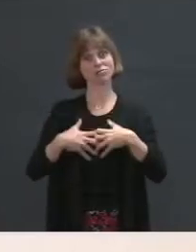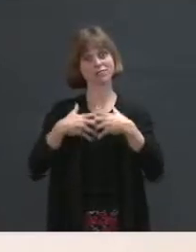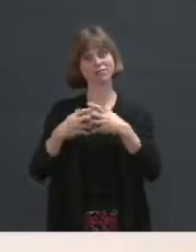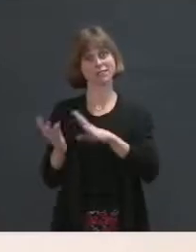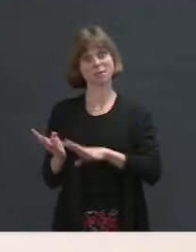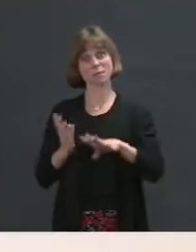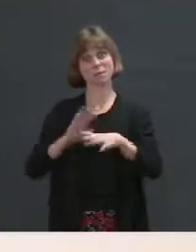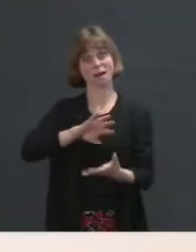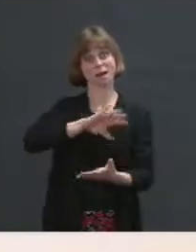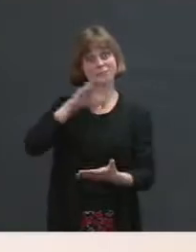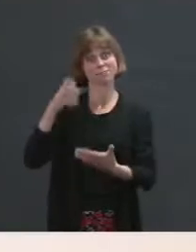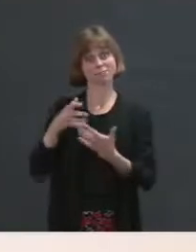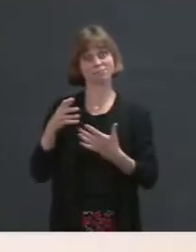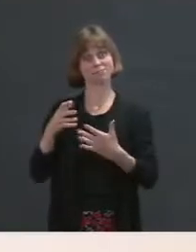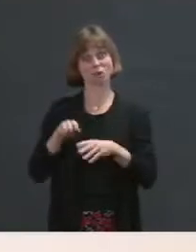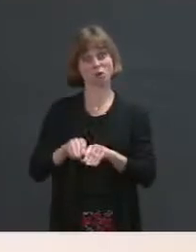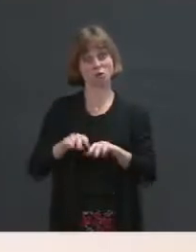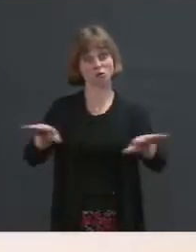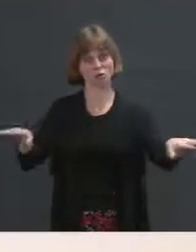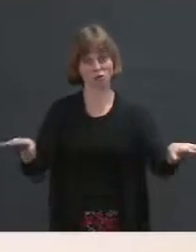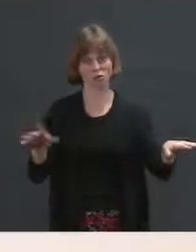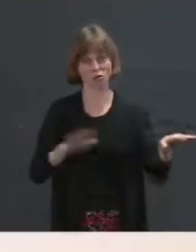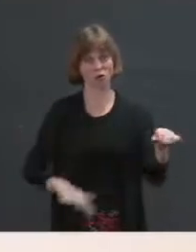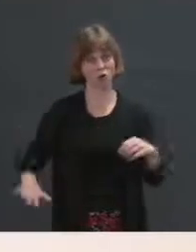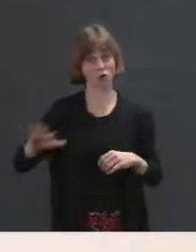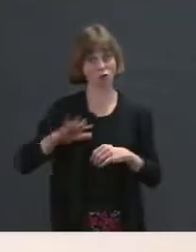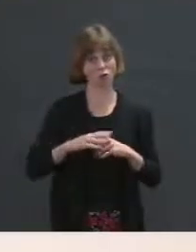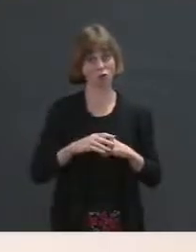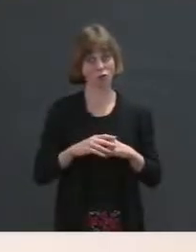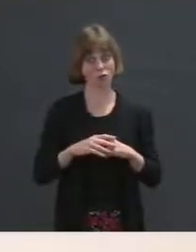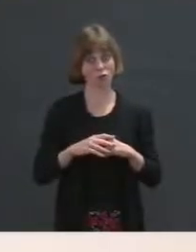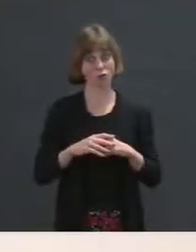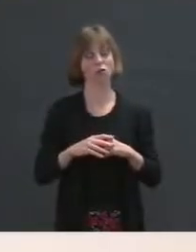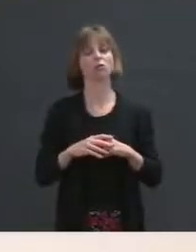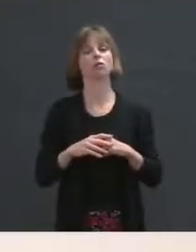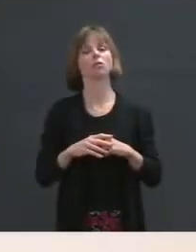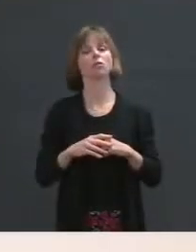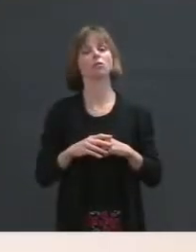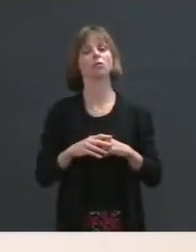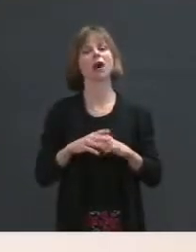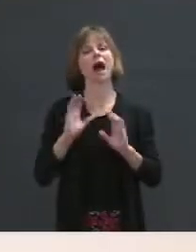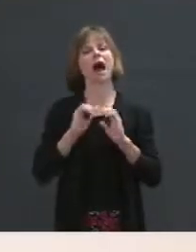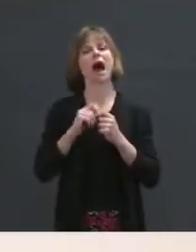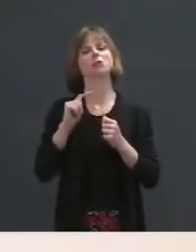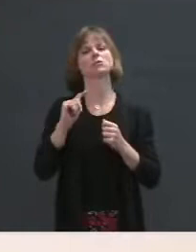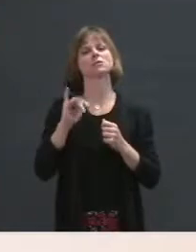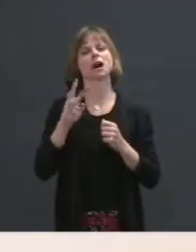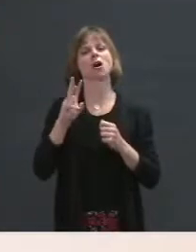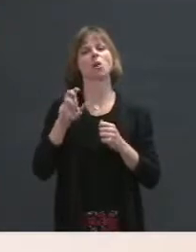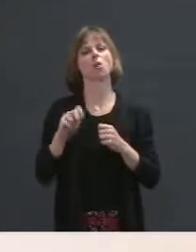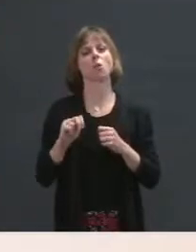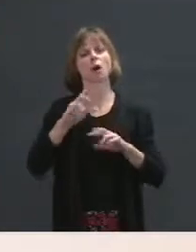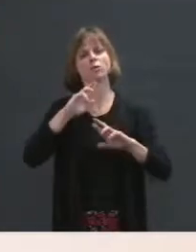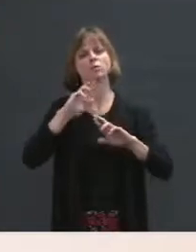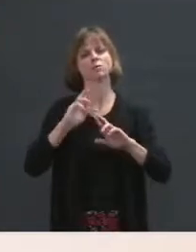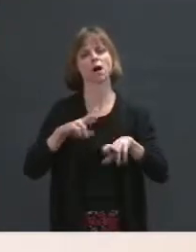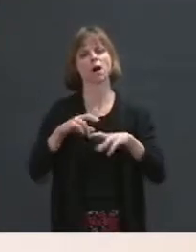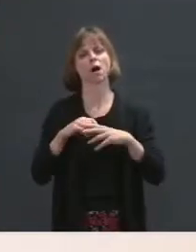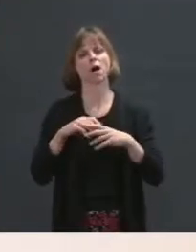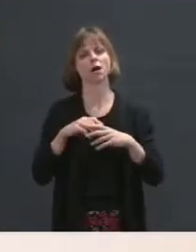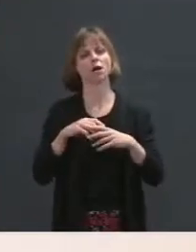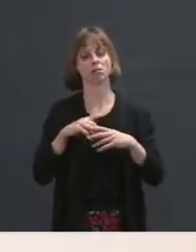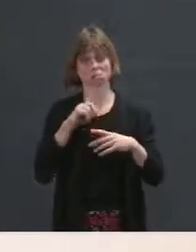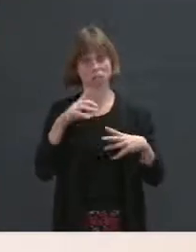on the table for this administration. And then on Taiwan, can you say, how has Taiwan reacted to some of your requests for assistance on this? Have they been